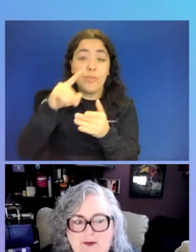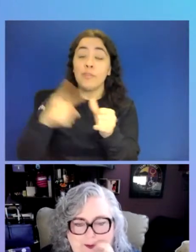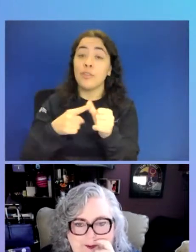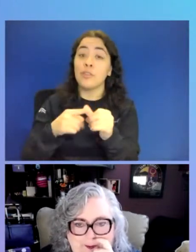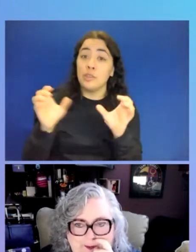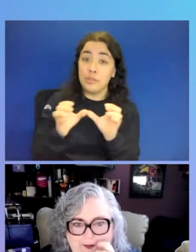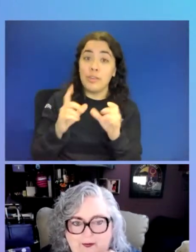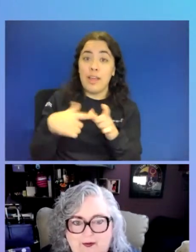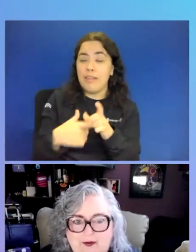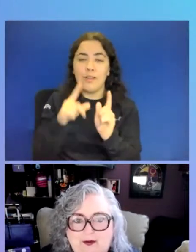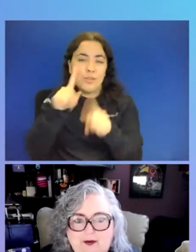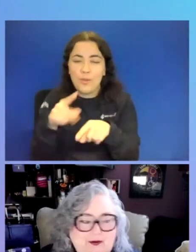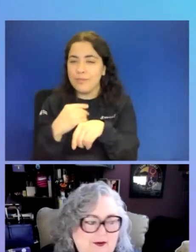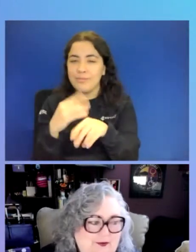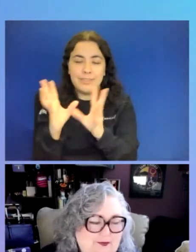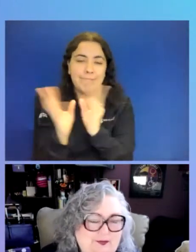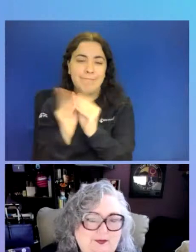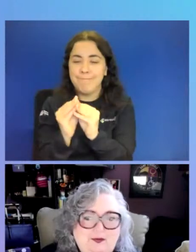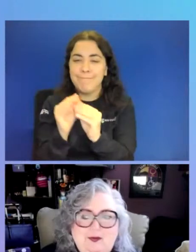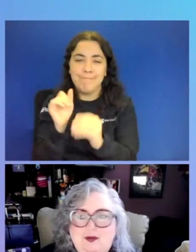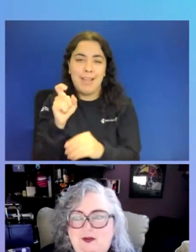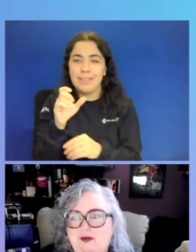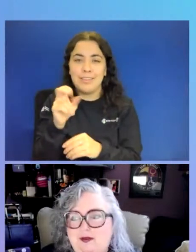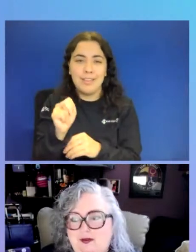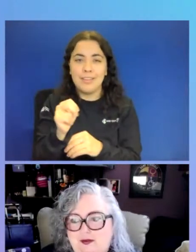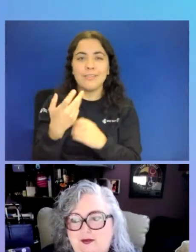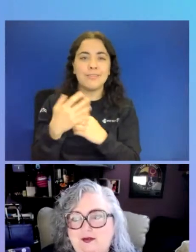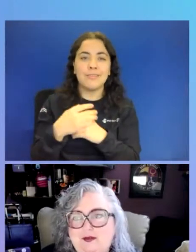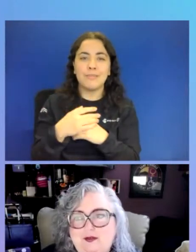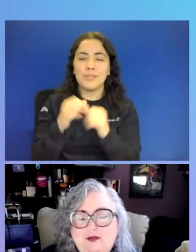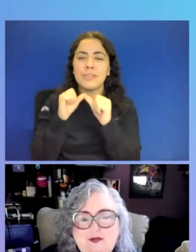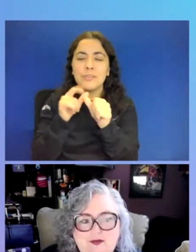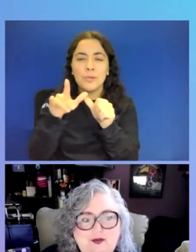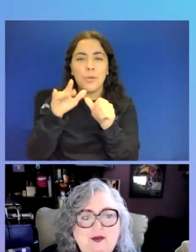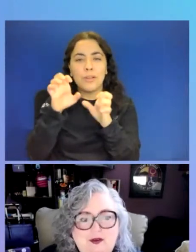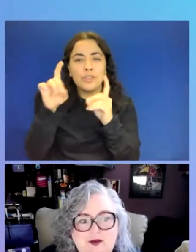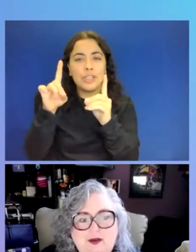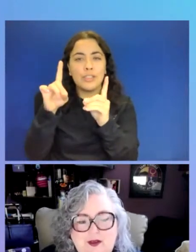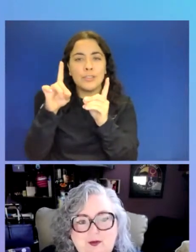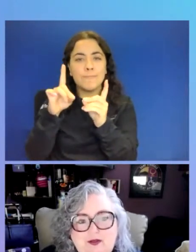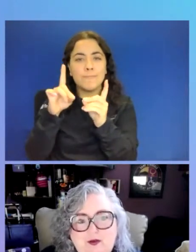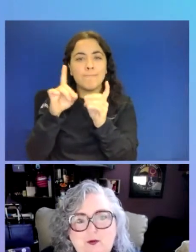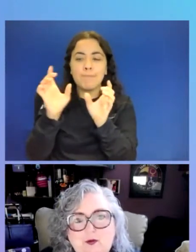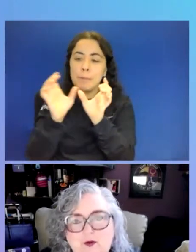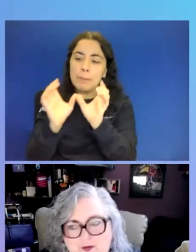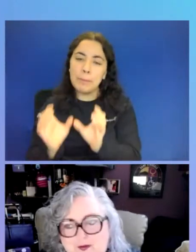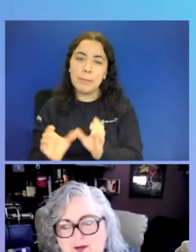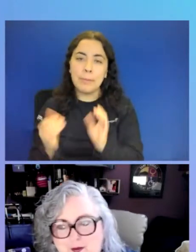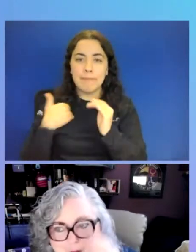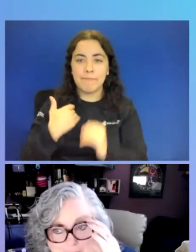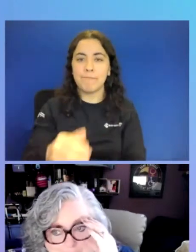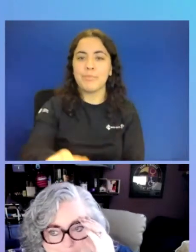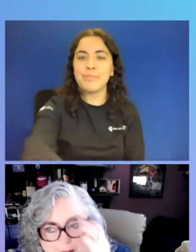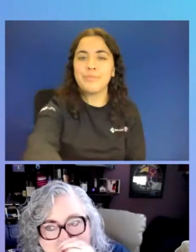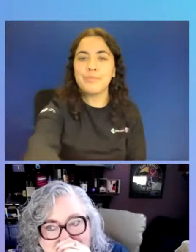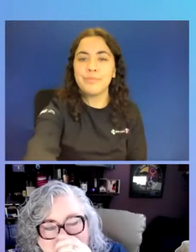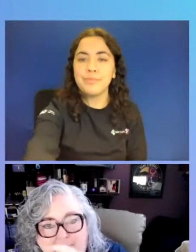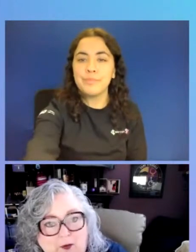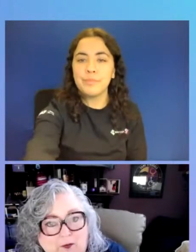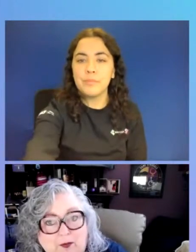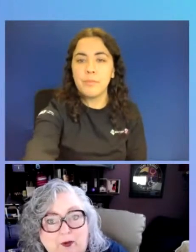do something like go to the AXCON talks to continue your education. And I really support. Oh, go